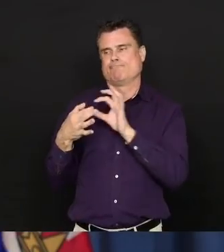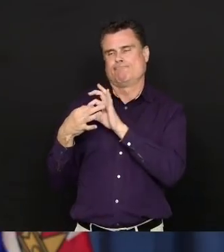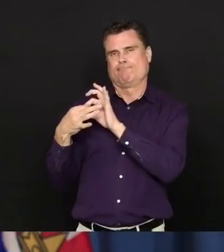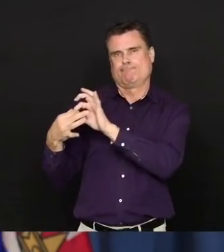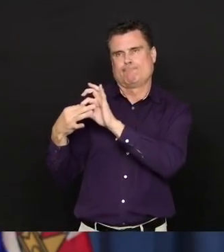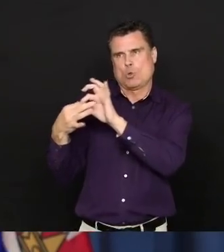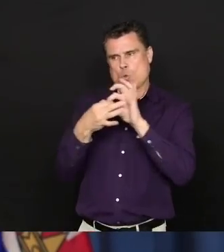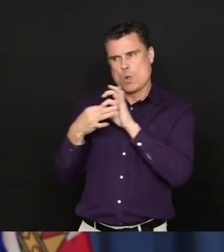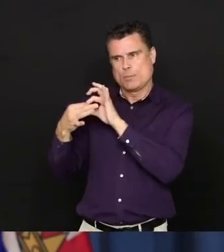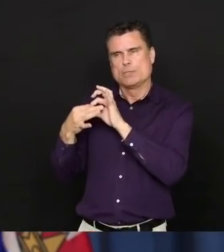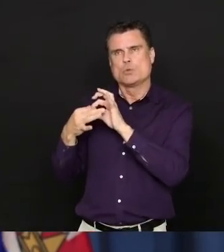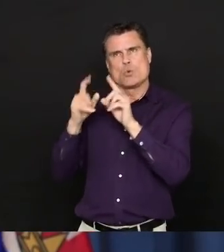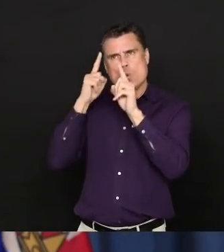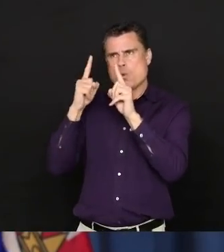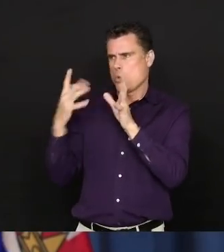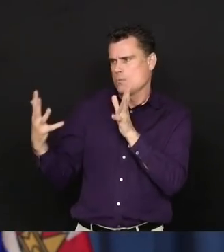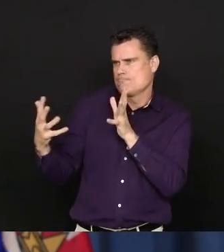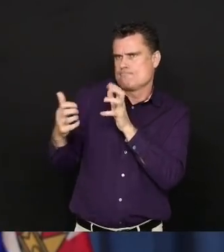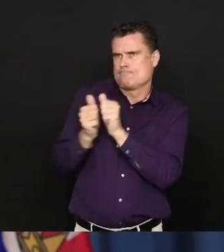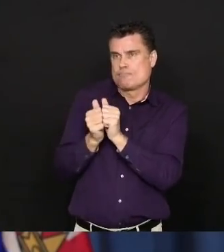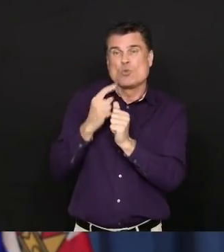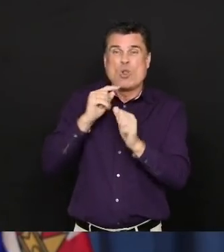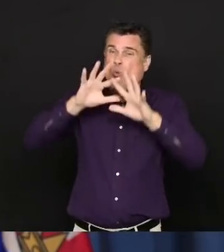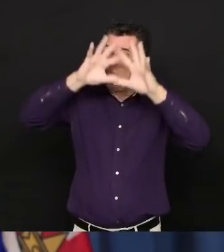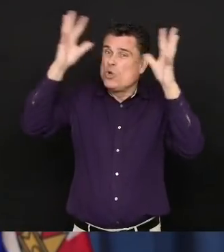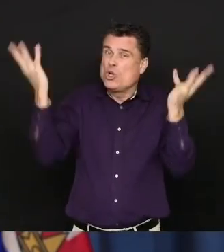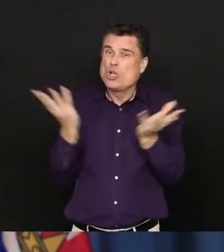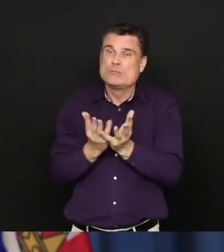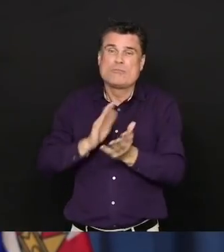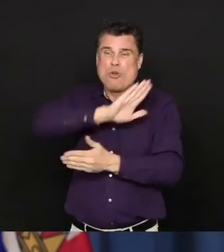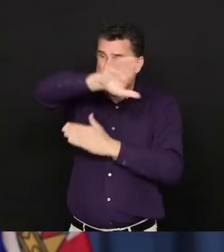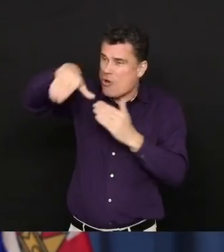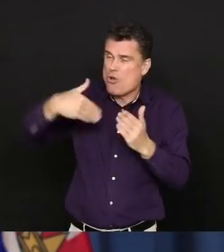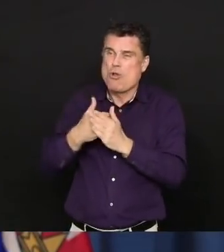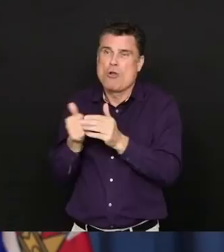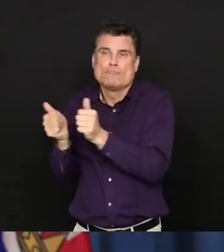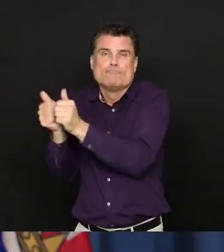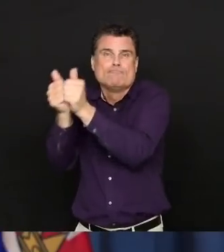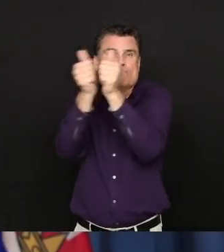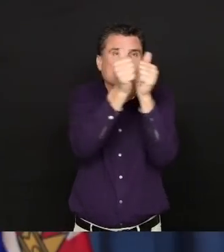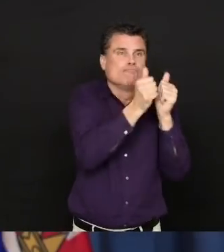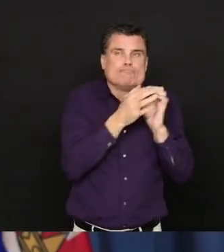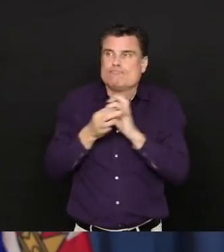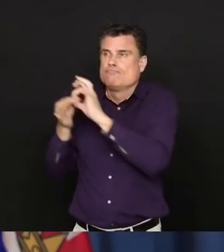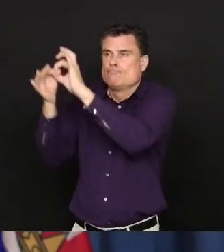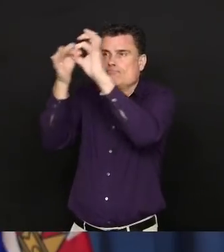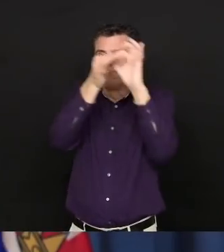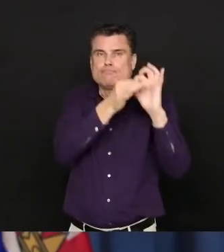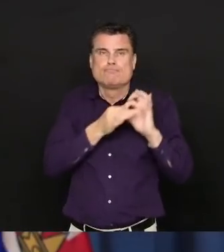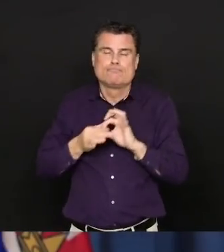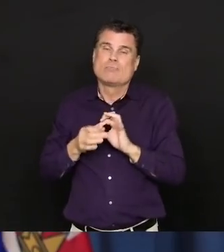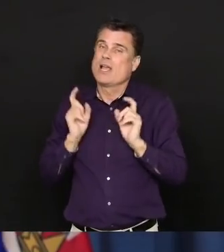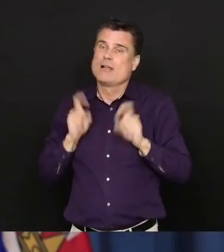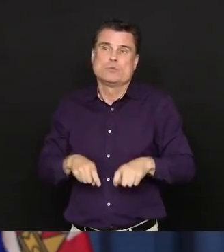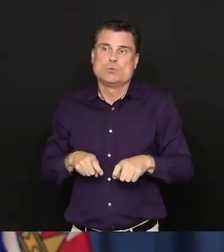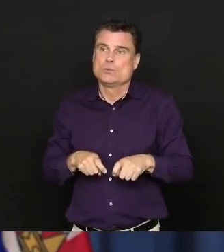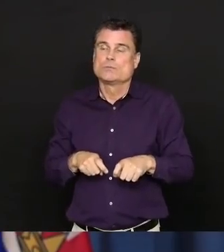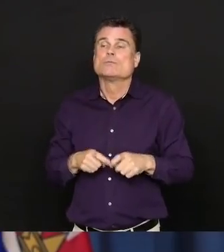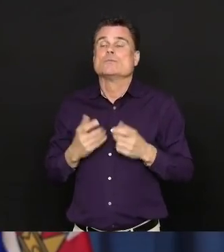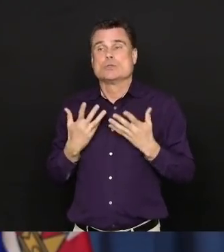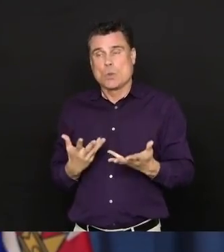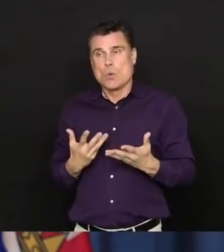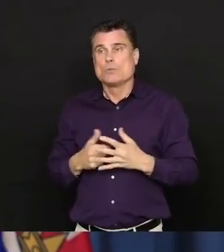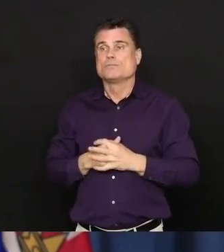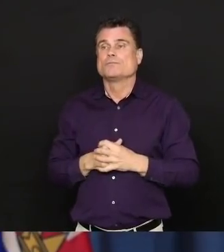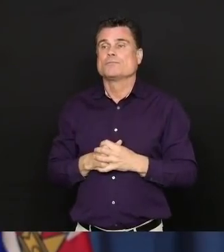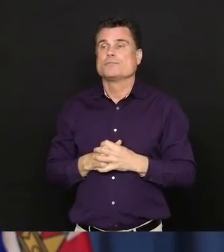together. And I think the kind of a kind of parochial action such as this, and the amazing work done by the workers